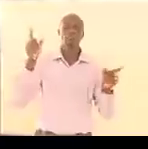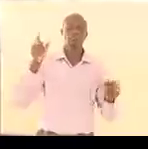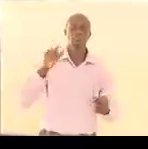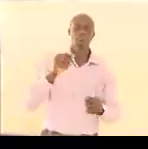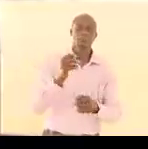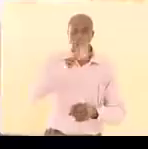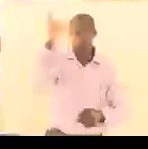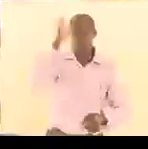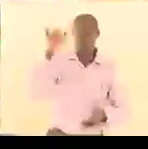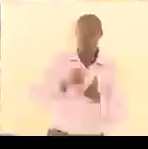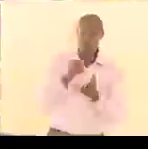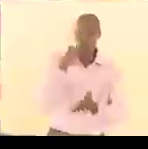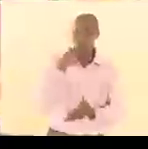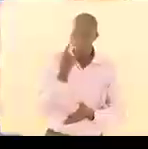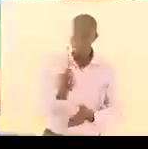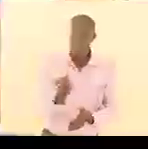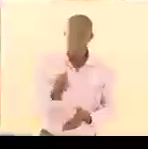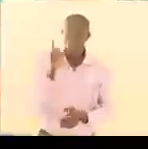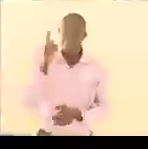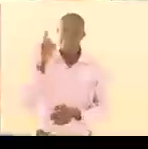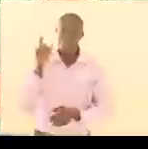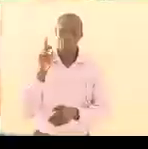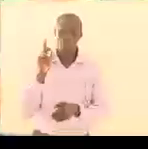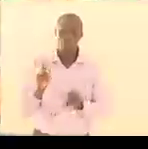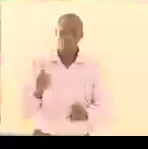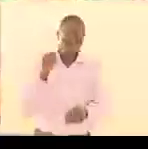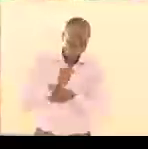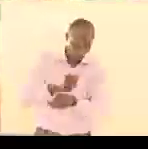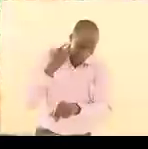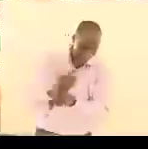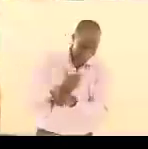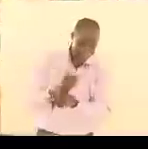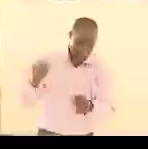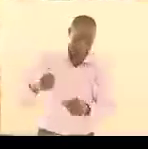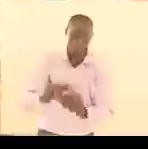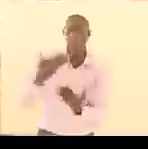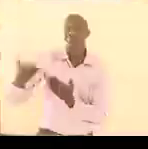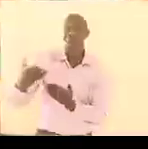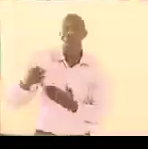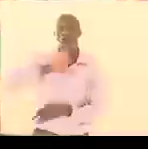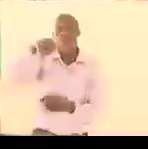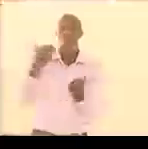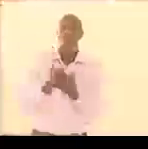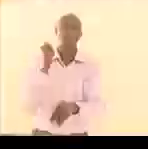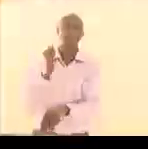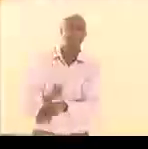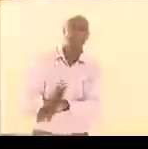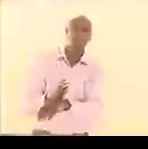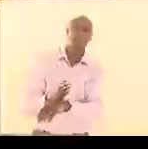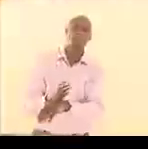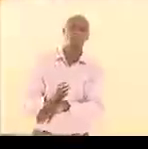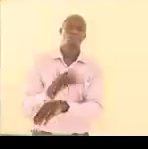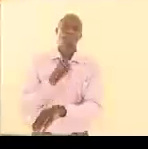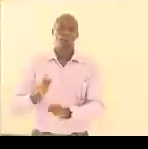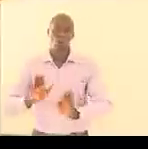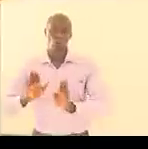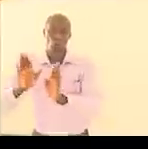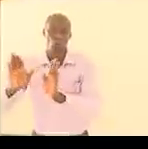liberal capitalism. That says that if one person works hard, he can buy the entire